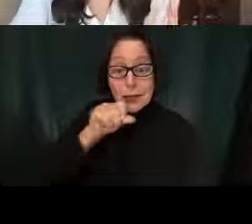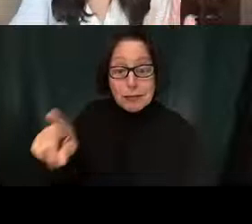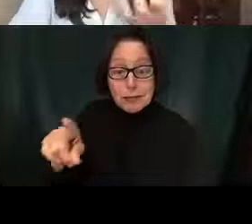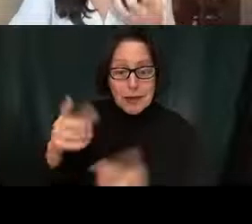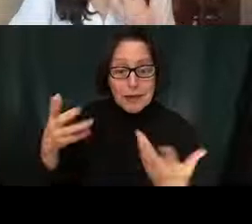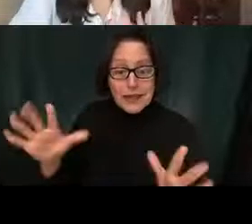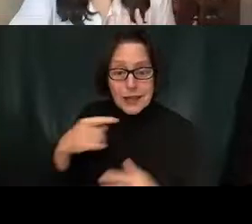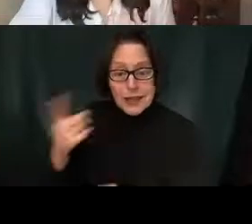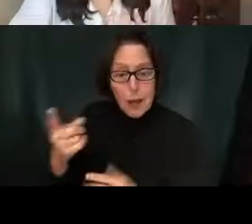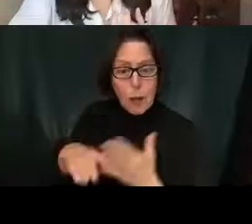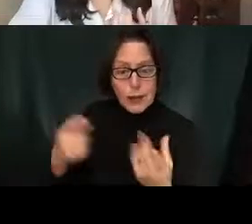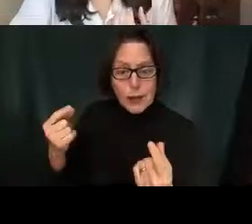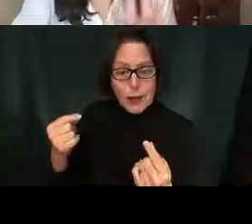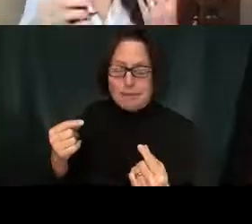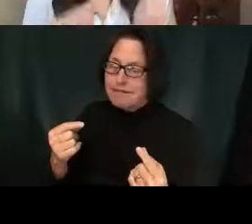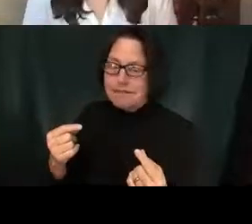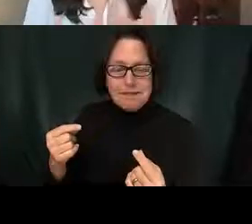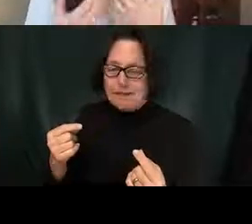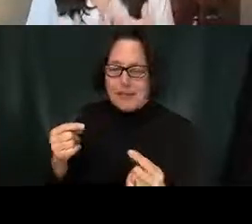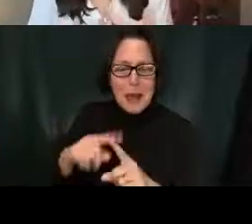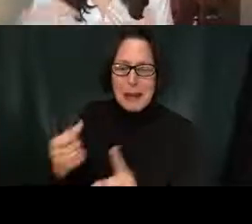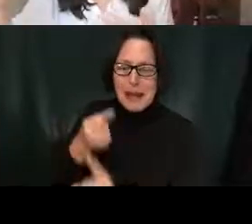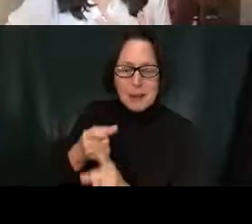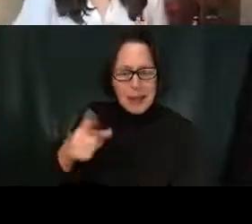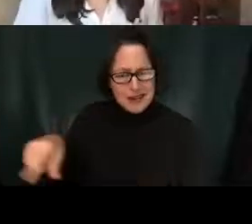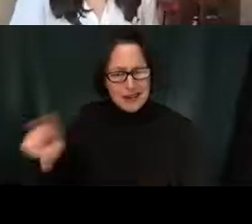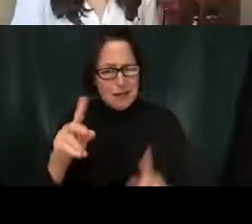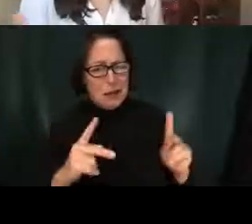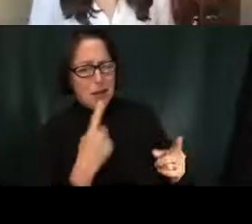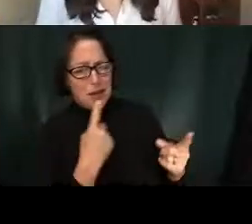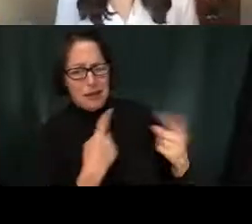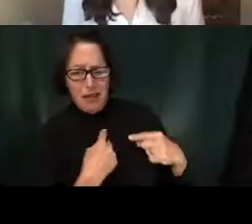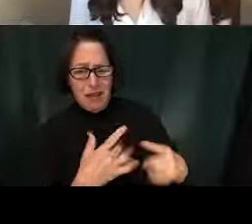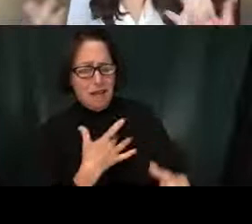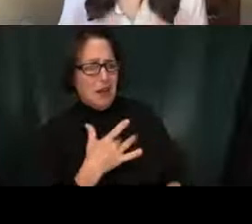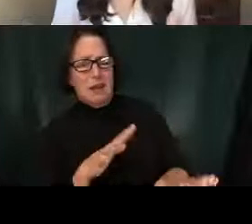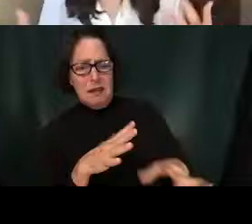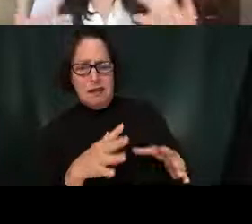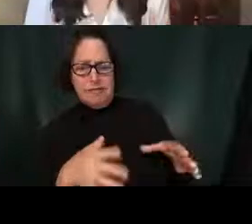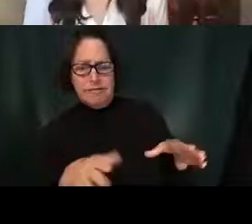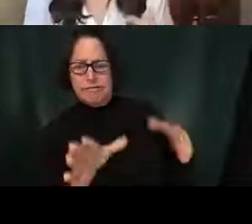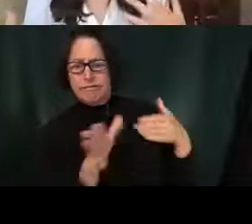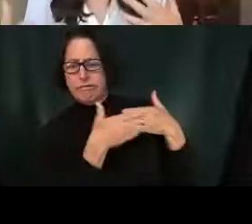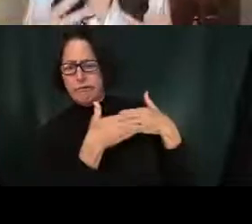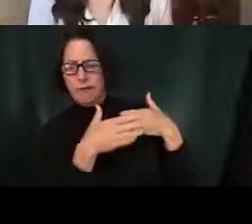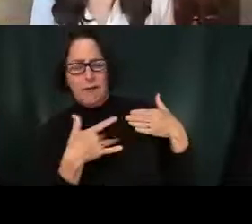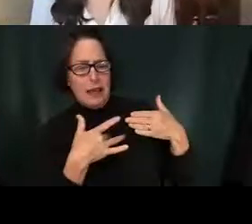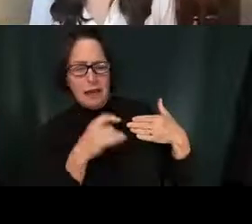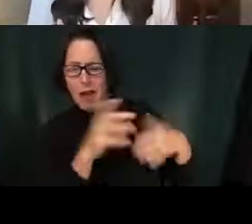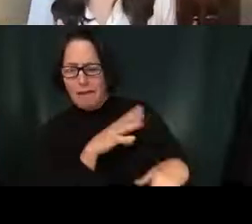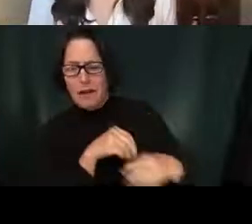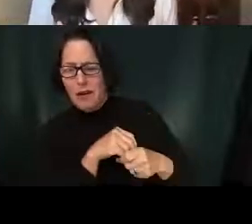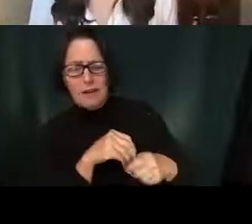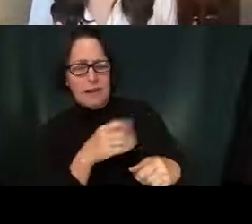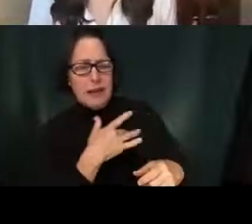do. But the impact is that people feel shut down in all of these things that you said here. They feel shut down, not engaged, not part of